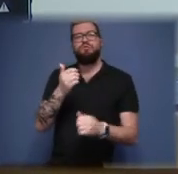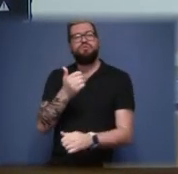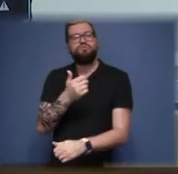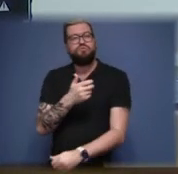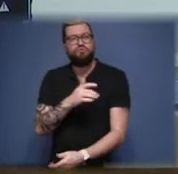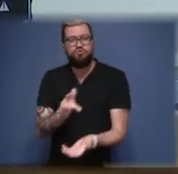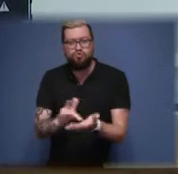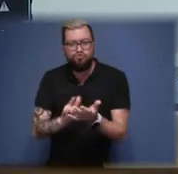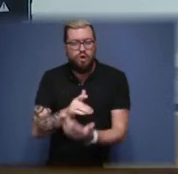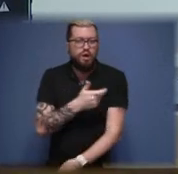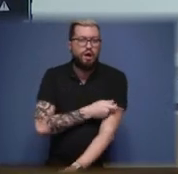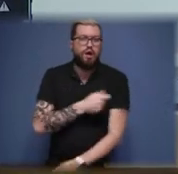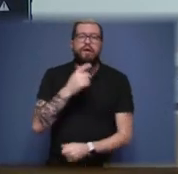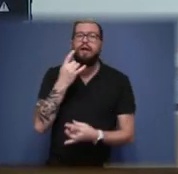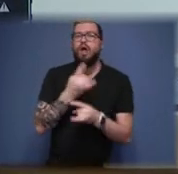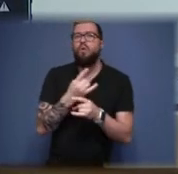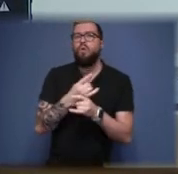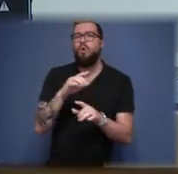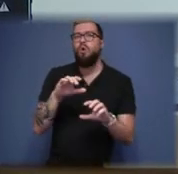the work you do all the time.